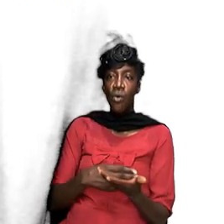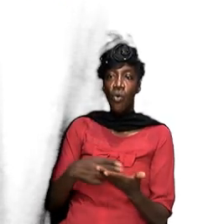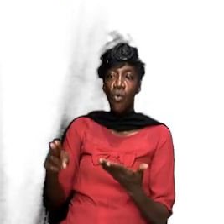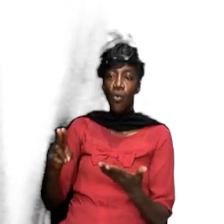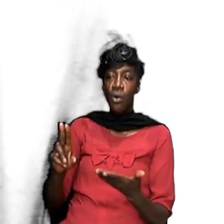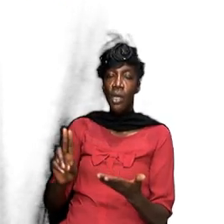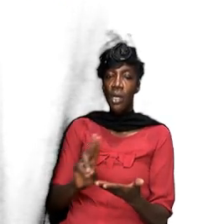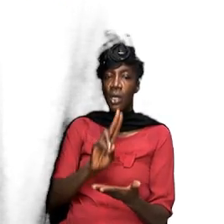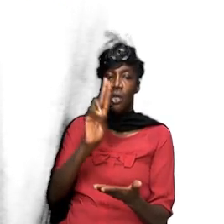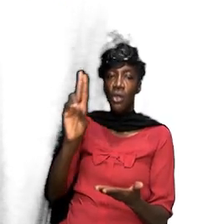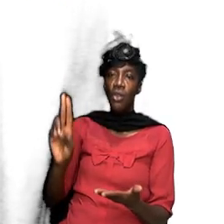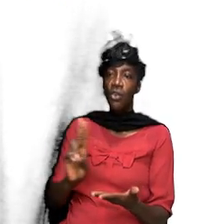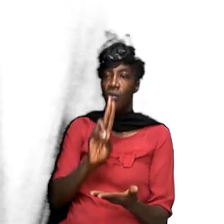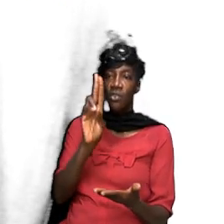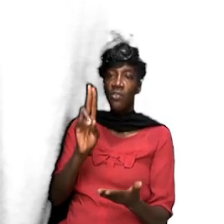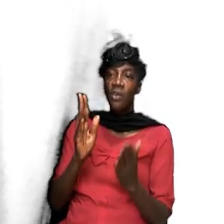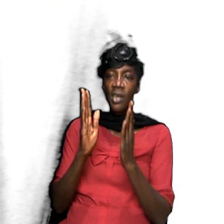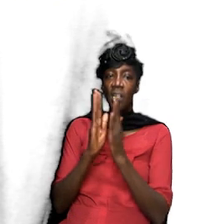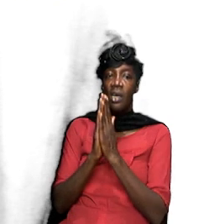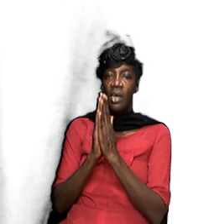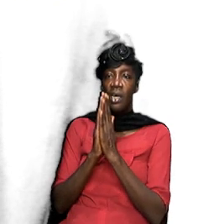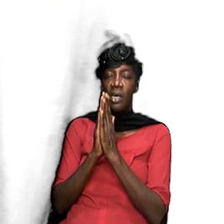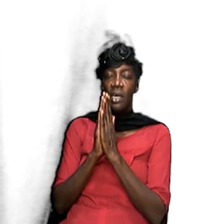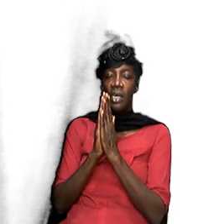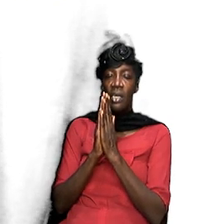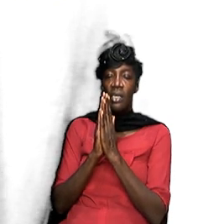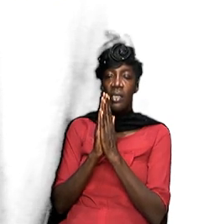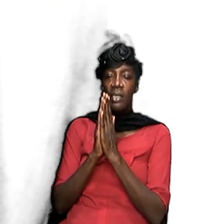all he asks us to do. So,